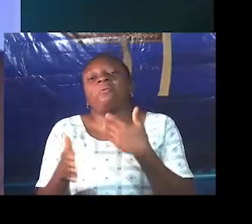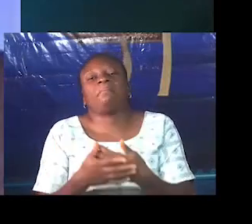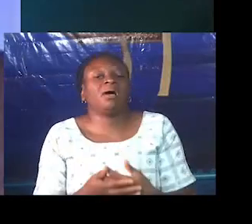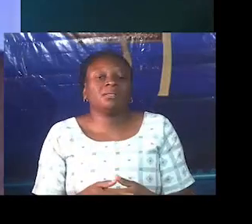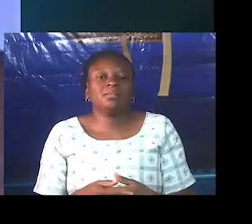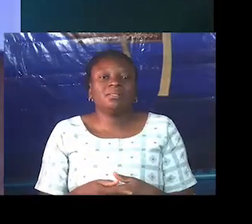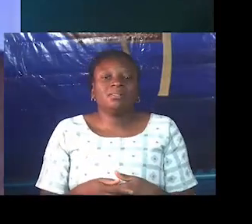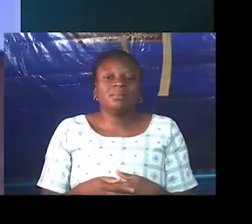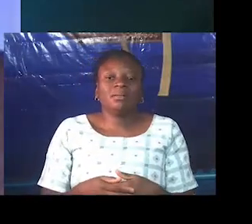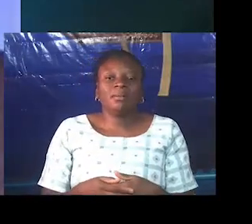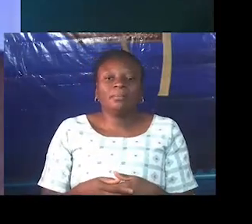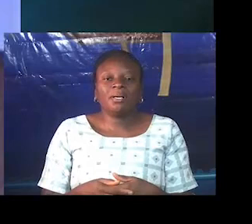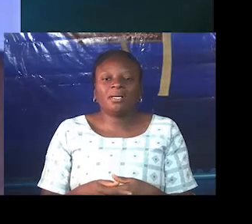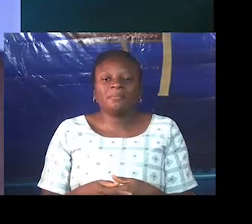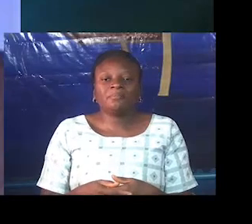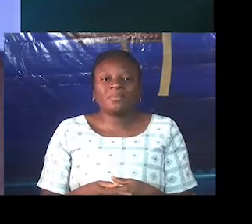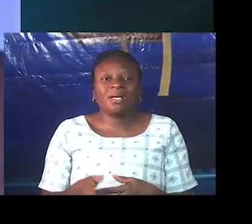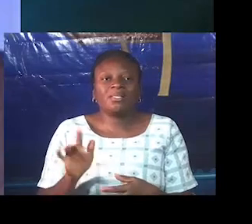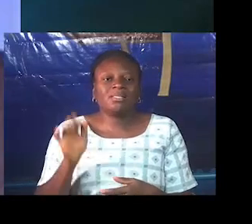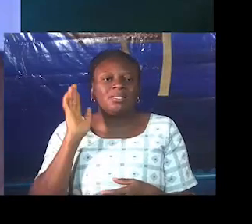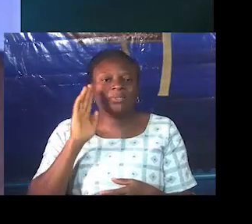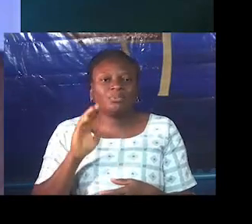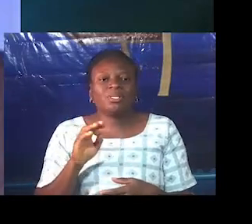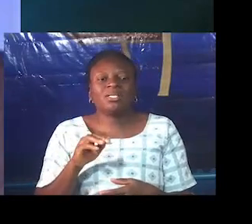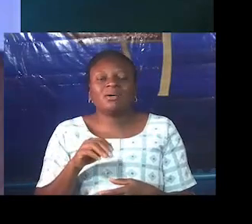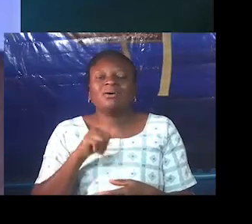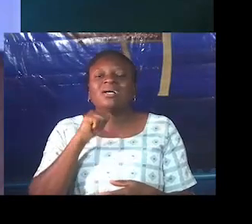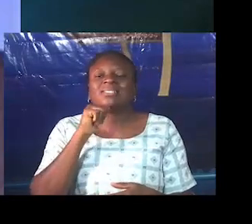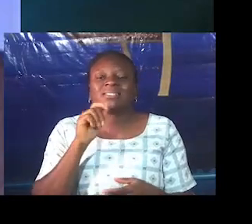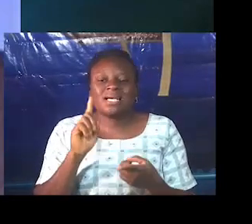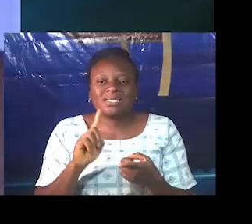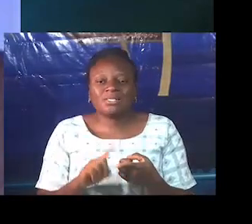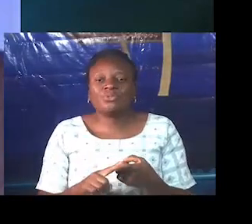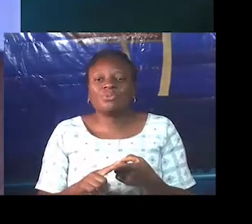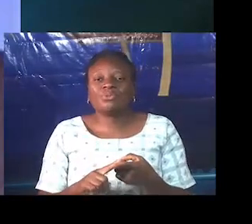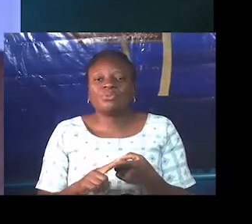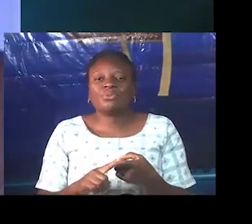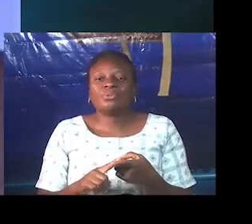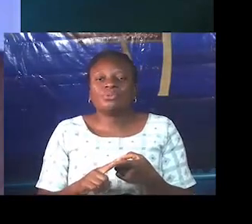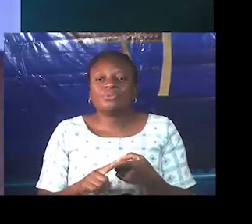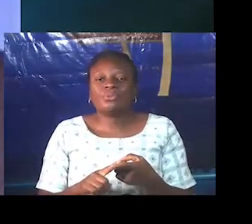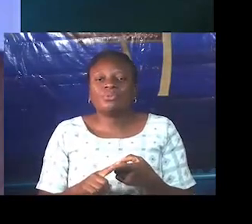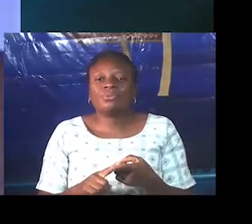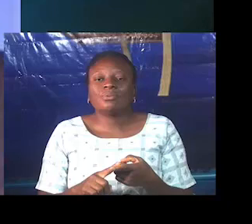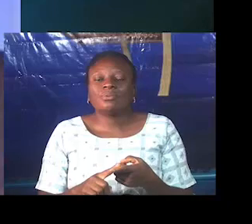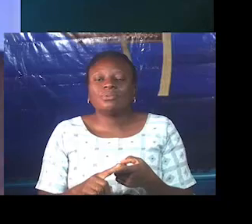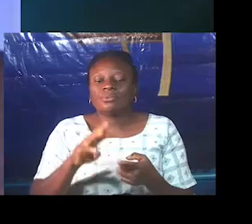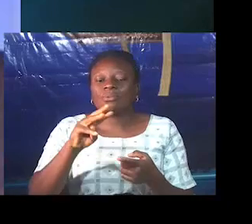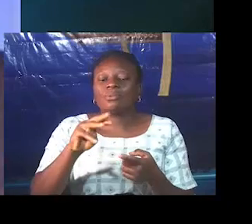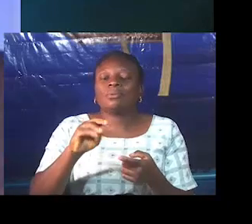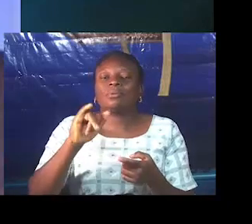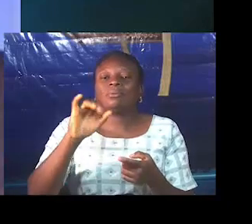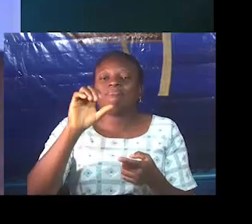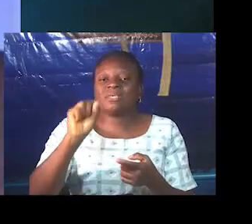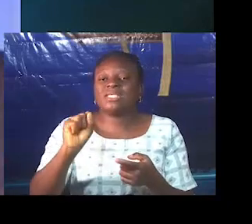to misbehave. We have seen so many like this. Now I want you to know that it is appropriate wisdom that the